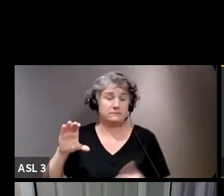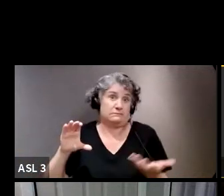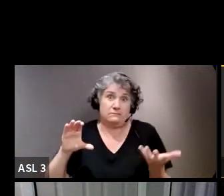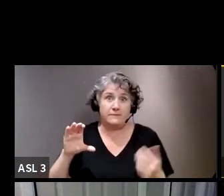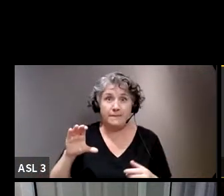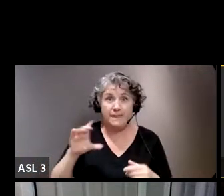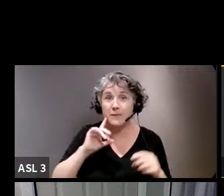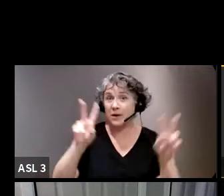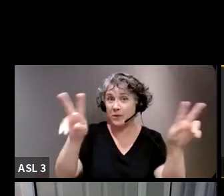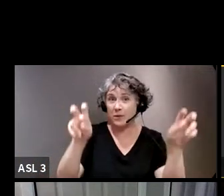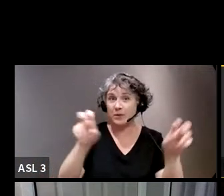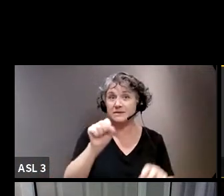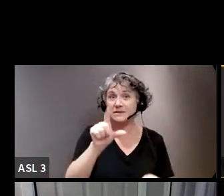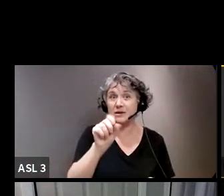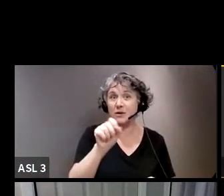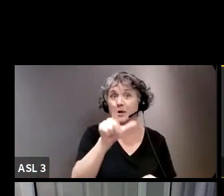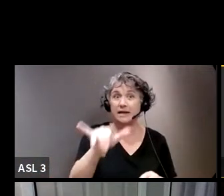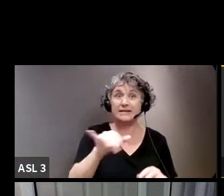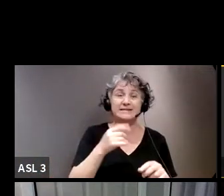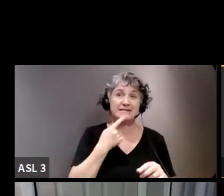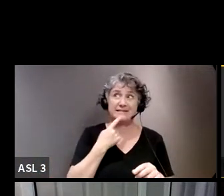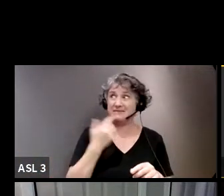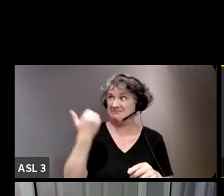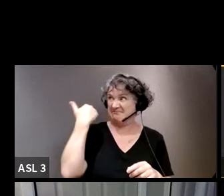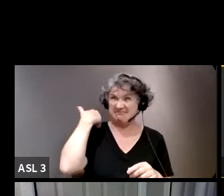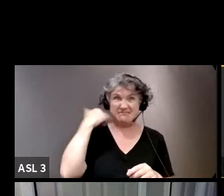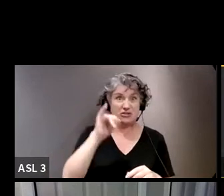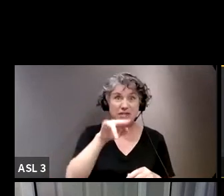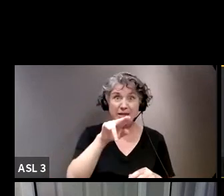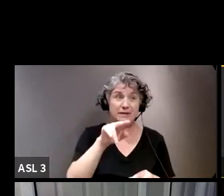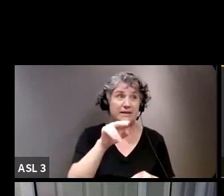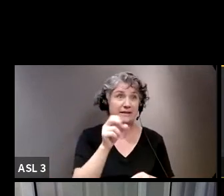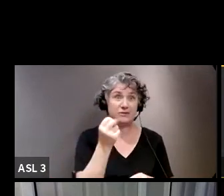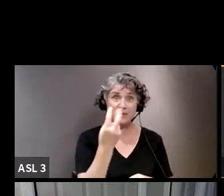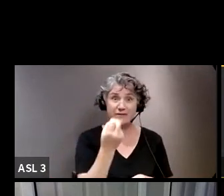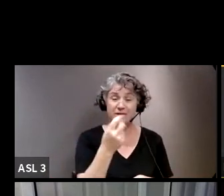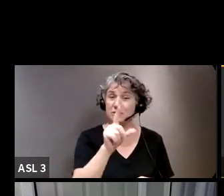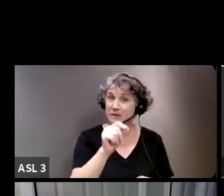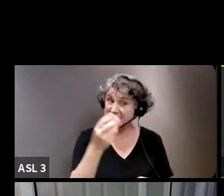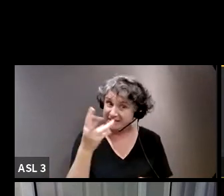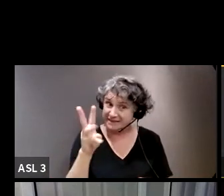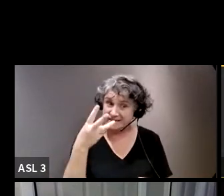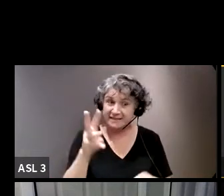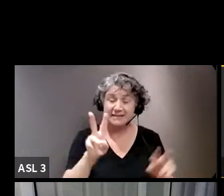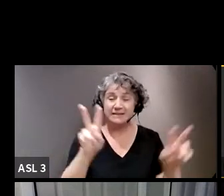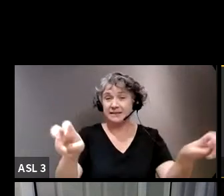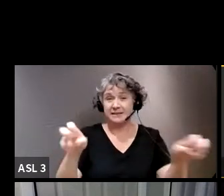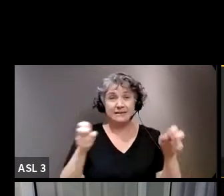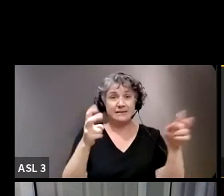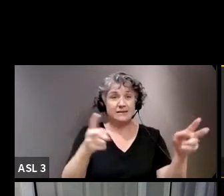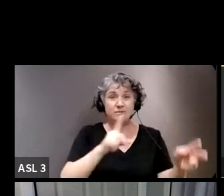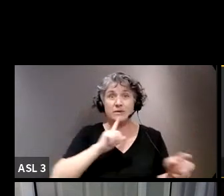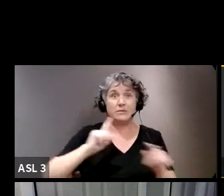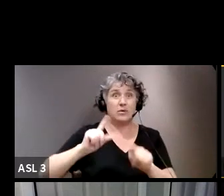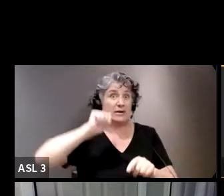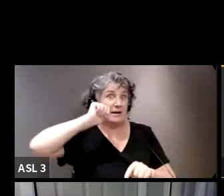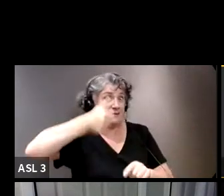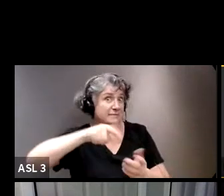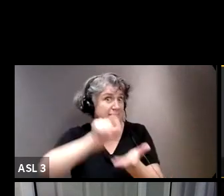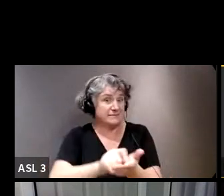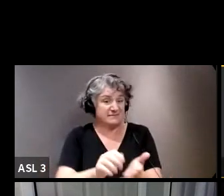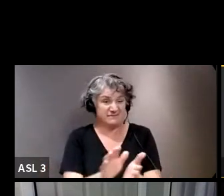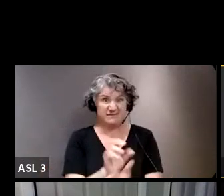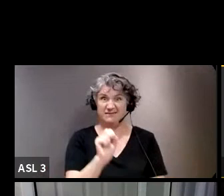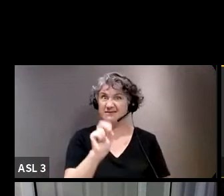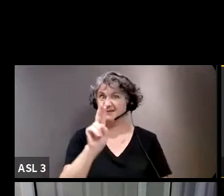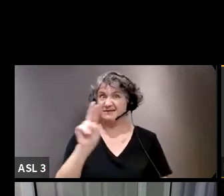quote slowly he said this january i think during 12th 2016 uh which was reported in the sun on the 15th he said until policing